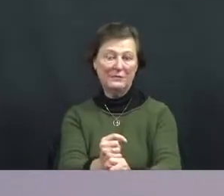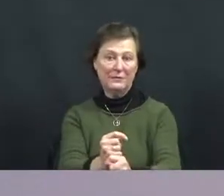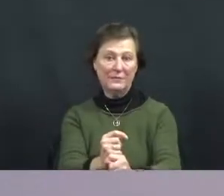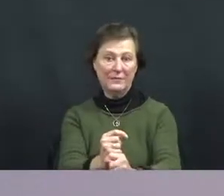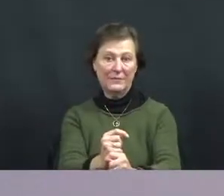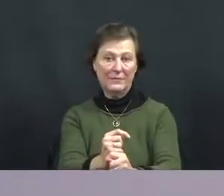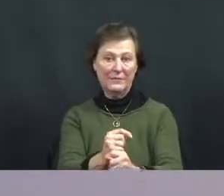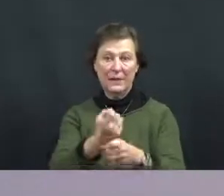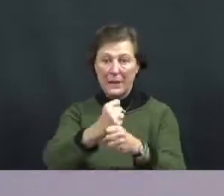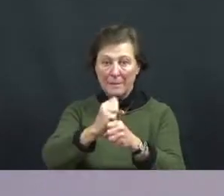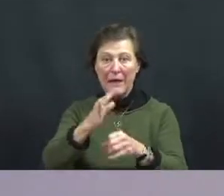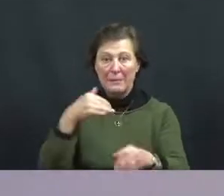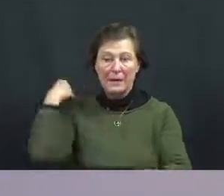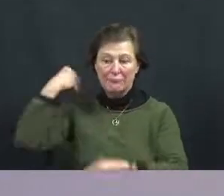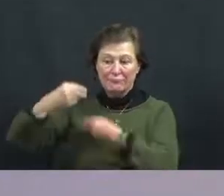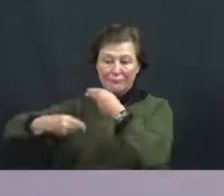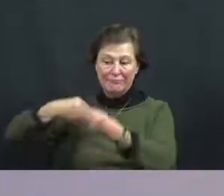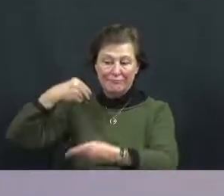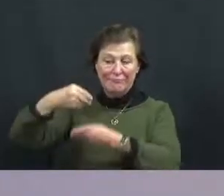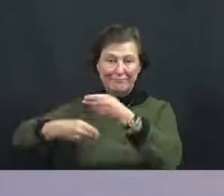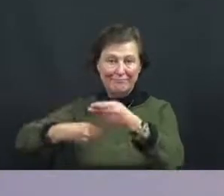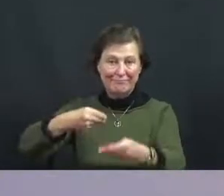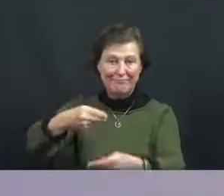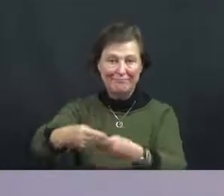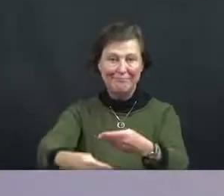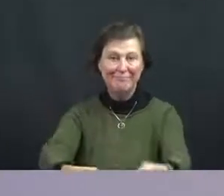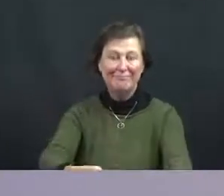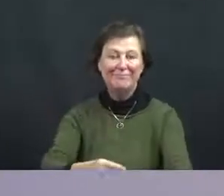created by generations who came before us,